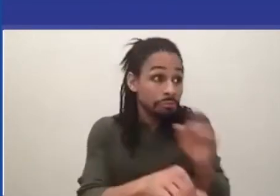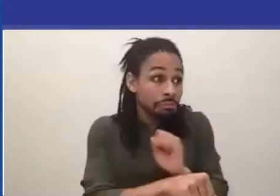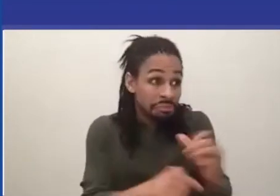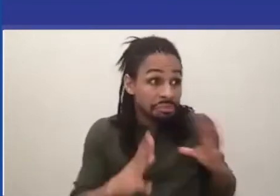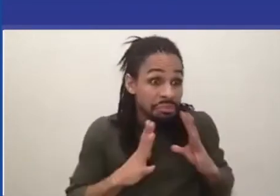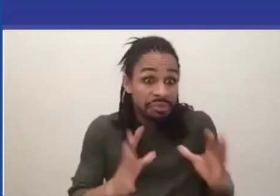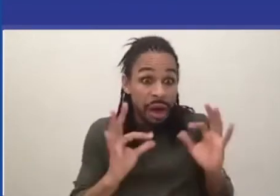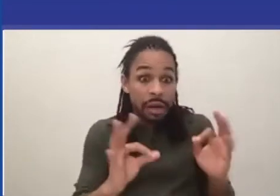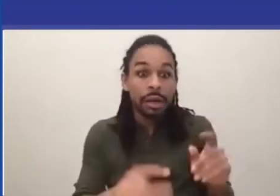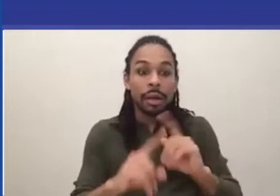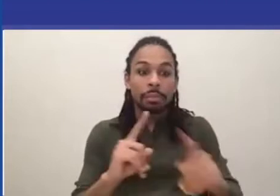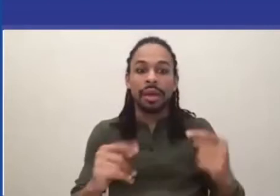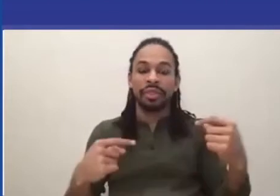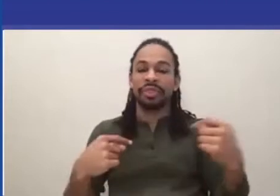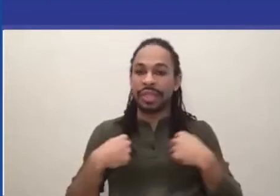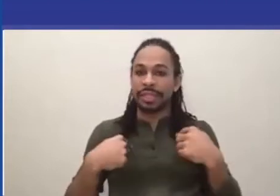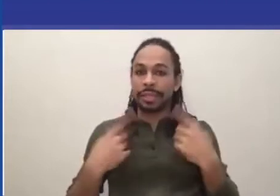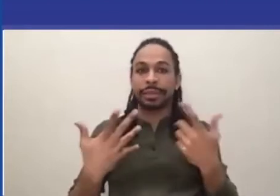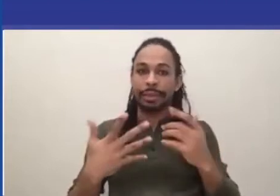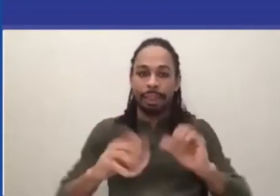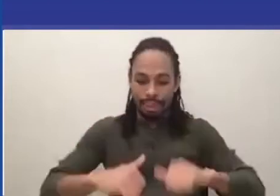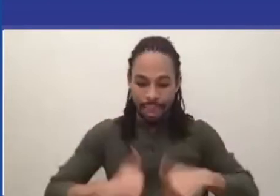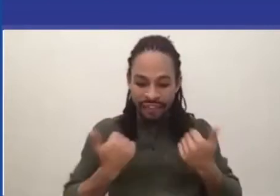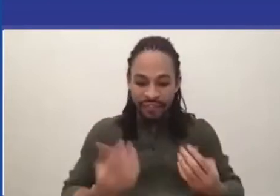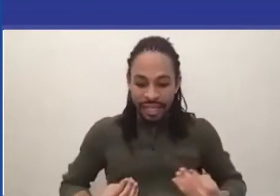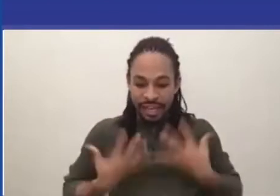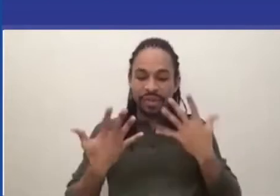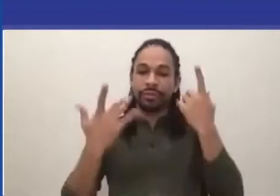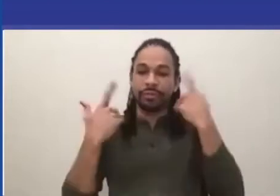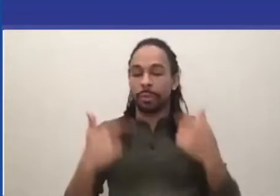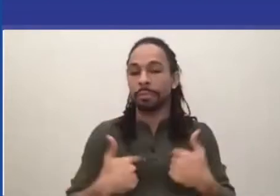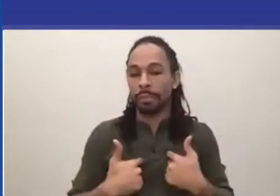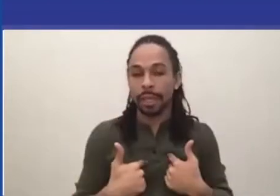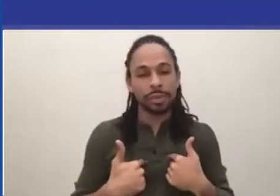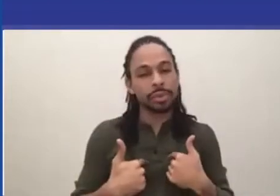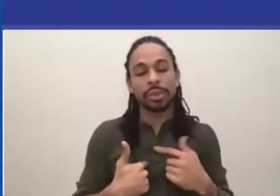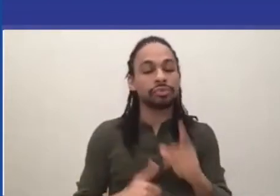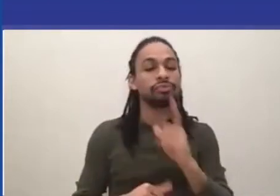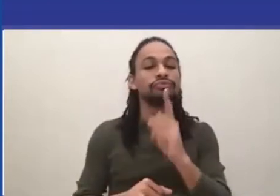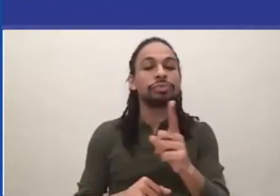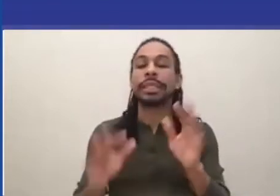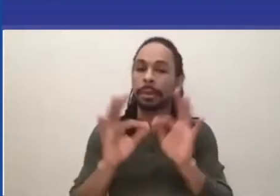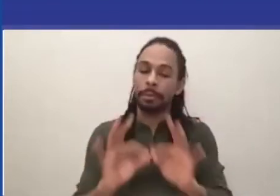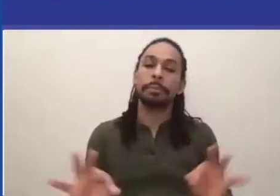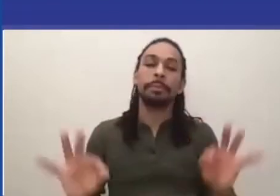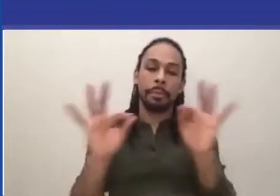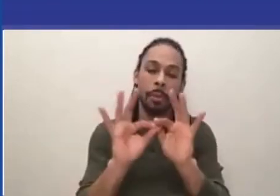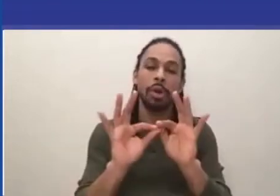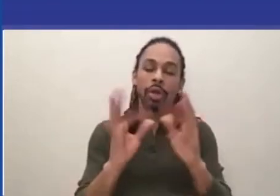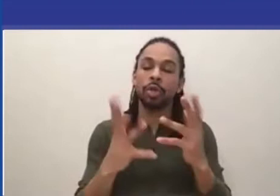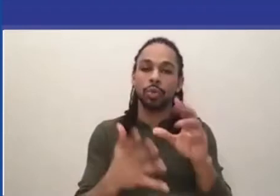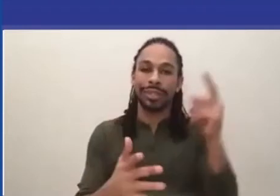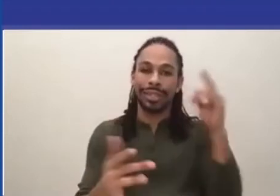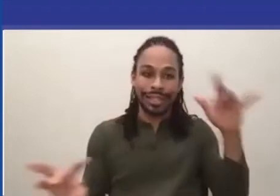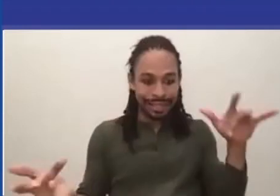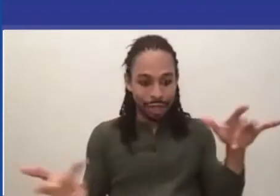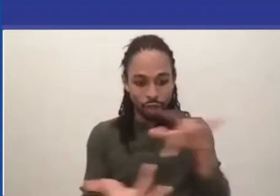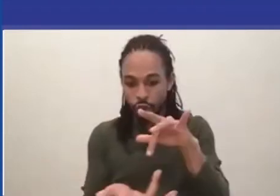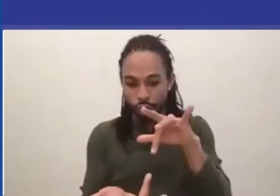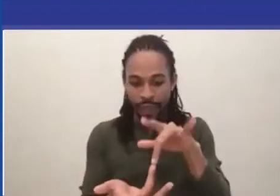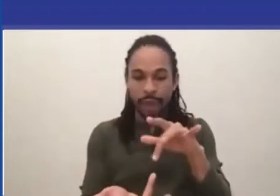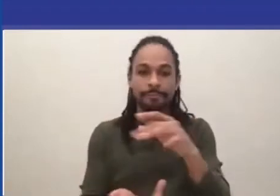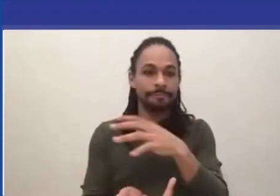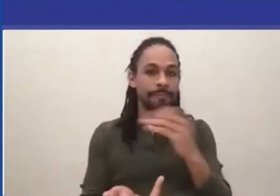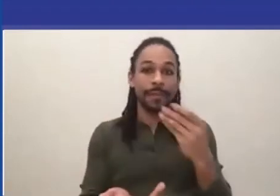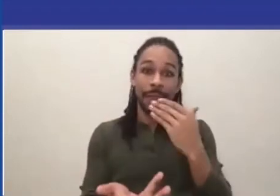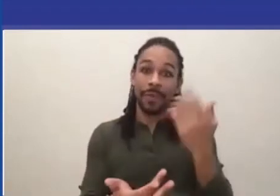me. So it's really important to center that. And so thank you for naming that. Thank